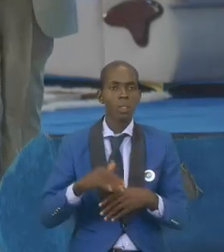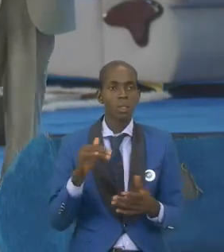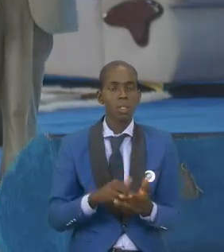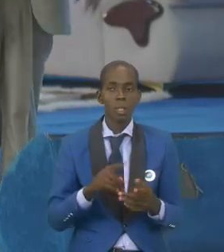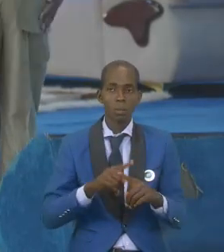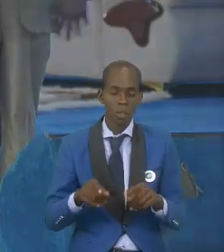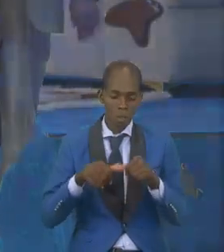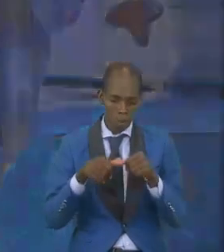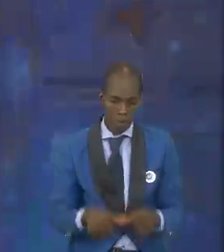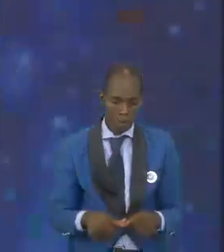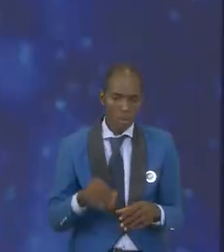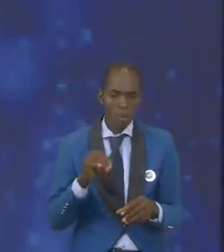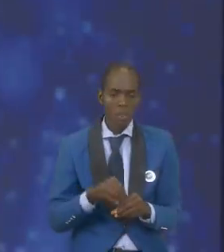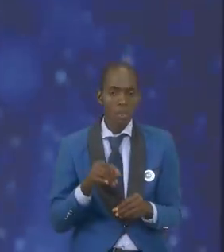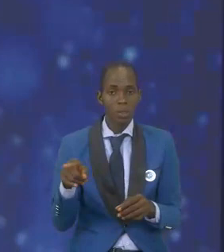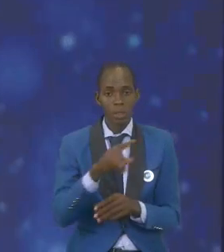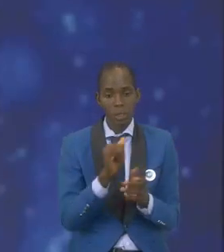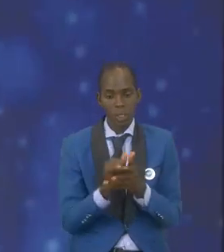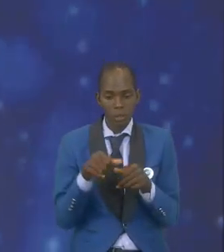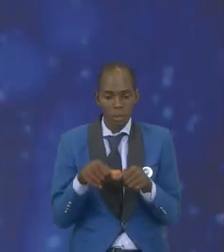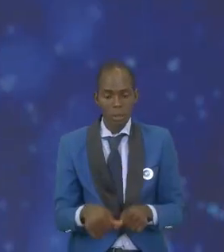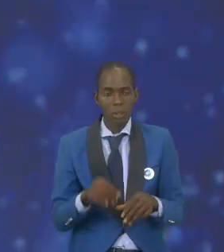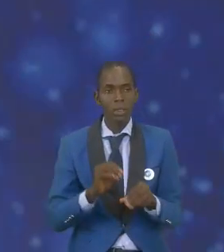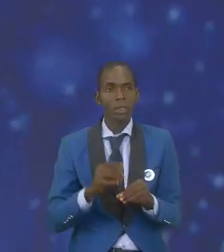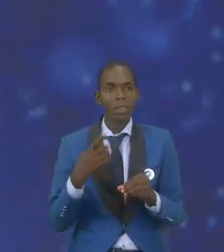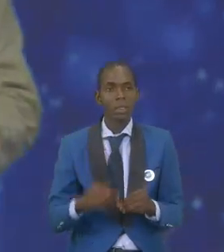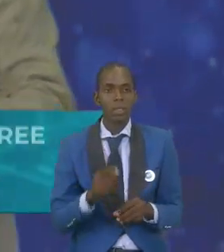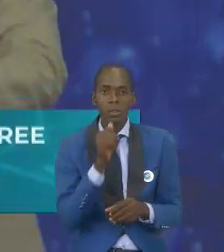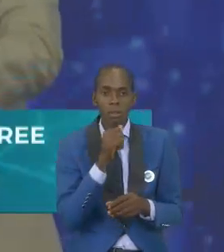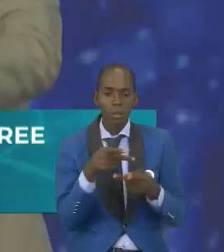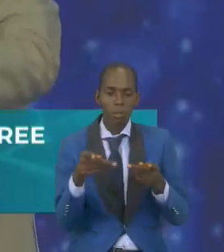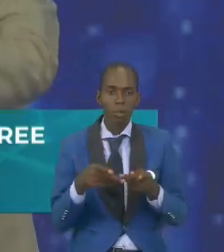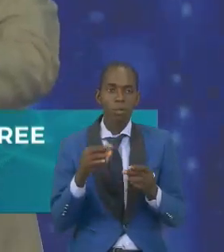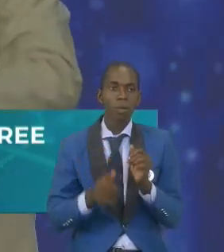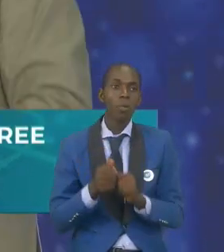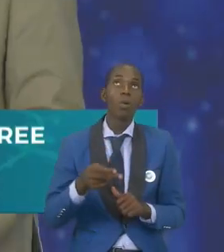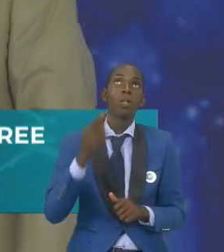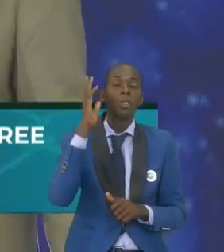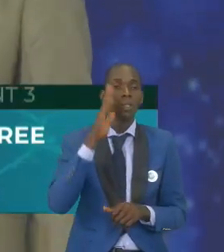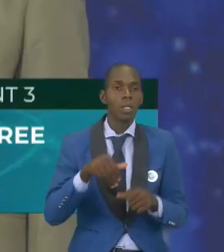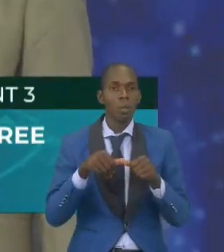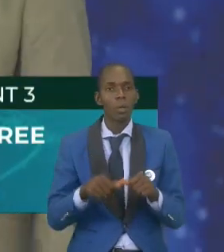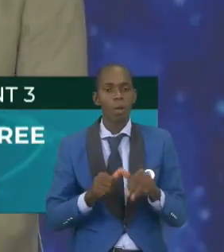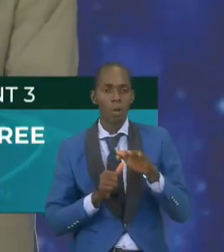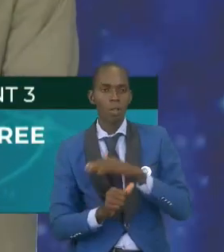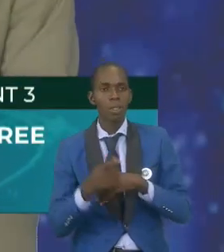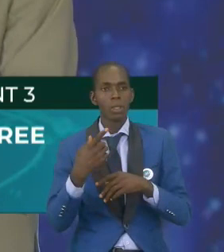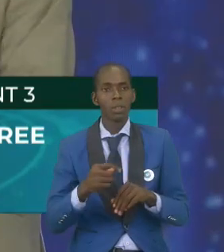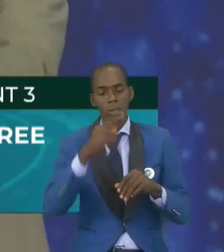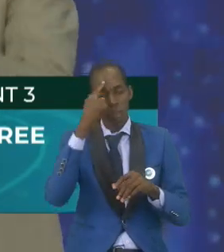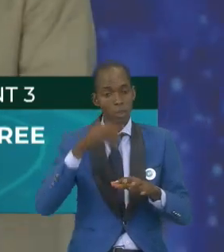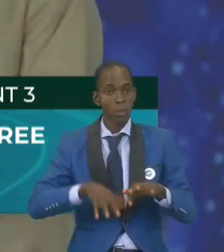they abide. He that dwelleth in the secret place of the Most High shall abide under the shadow of